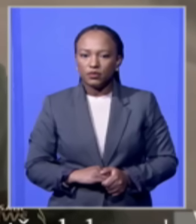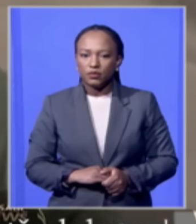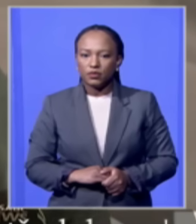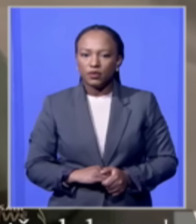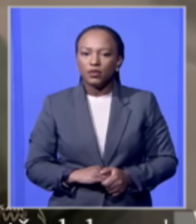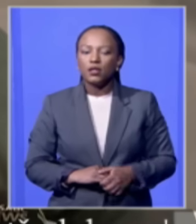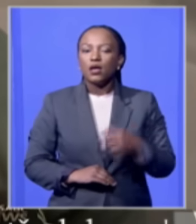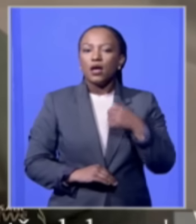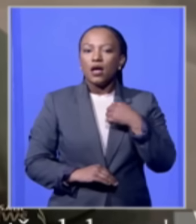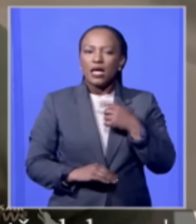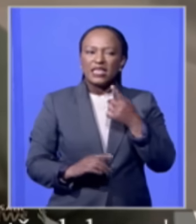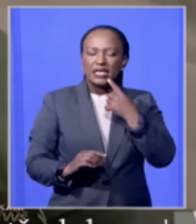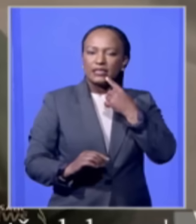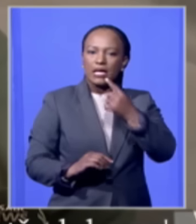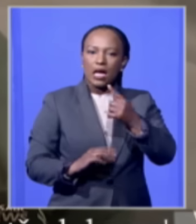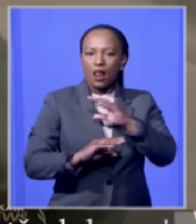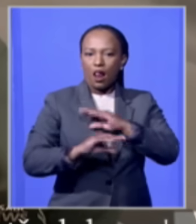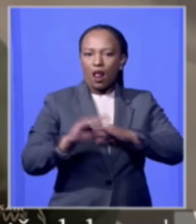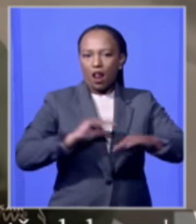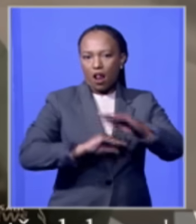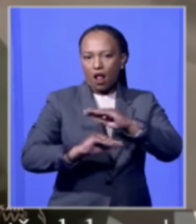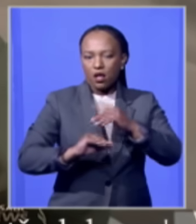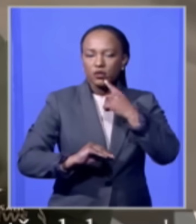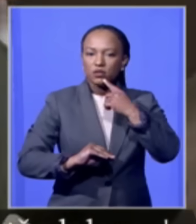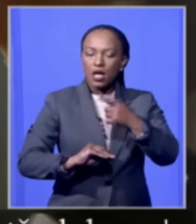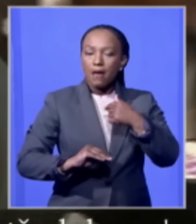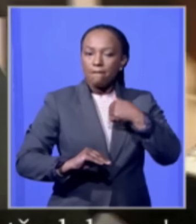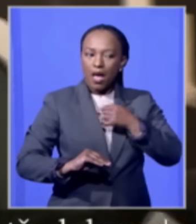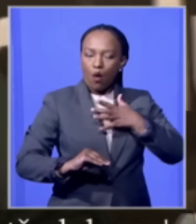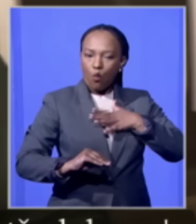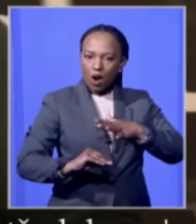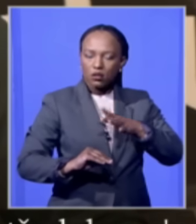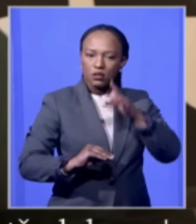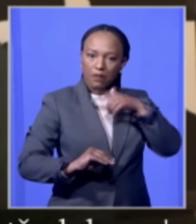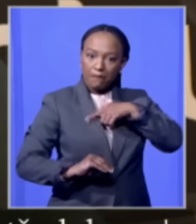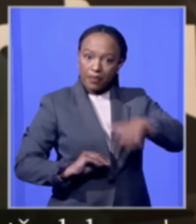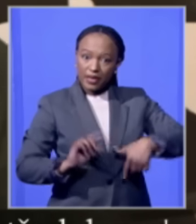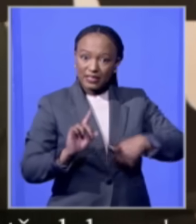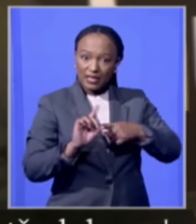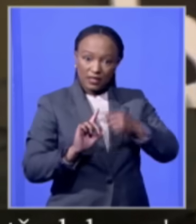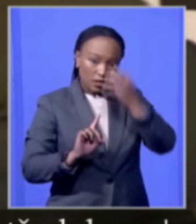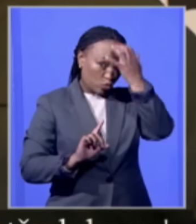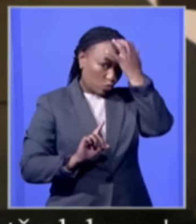that I want to overthrow President Zuma as the president of Mkondo City.